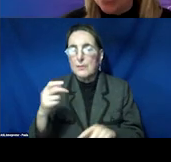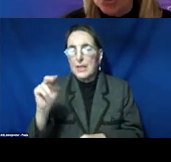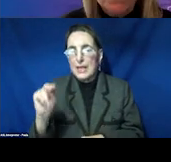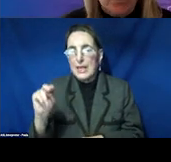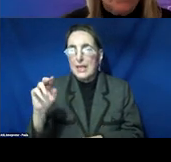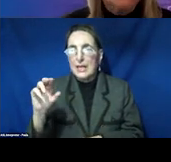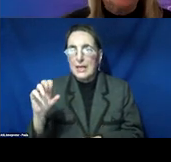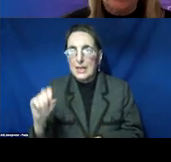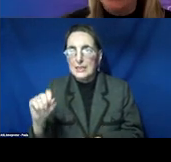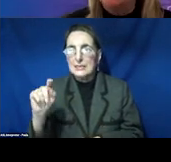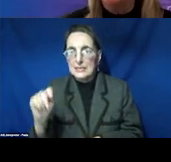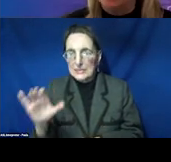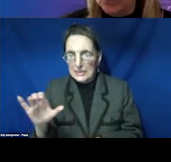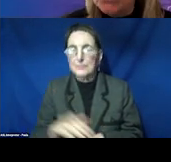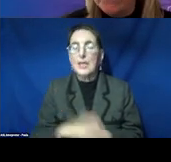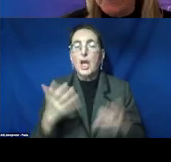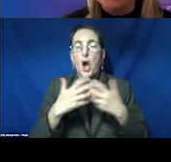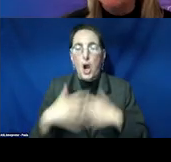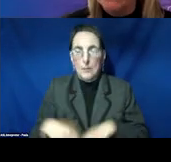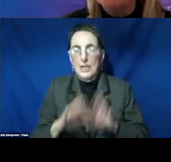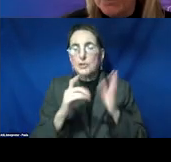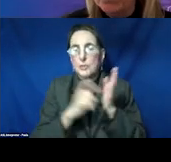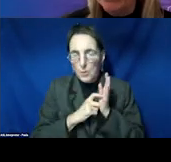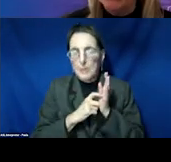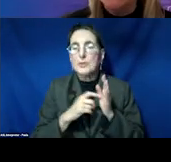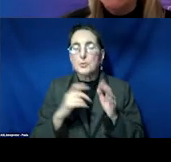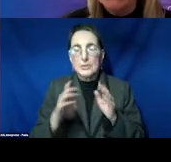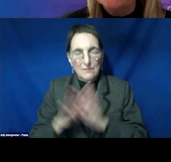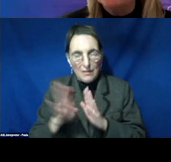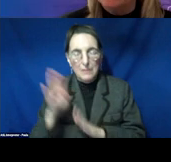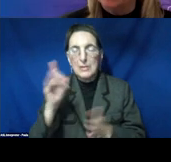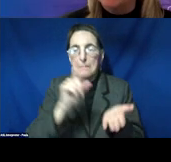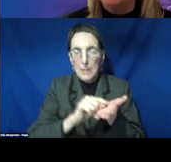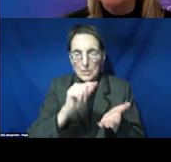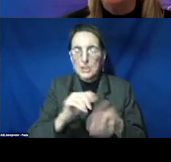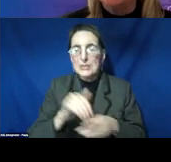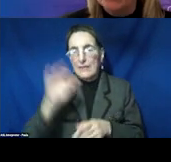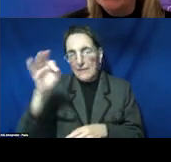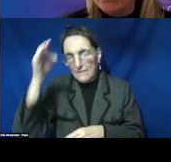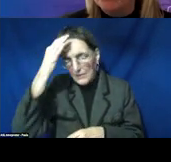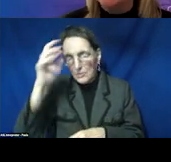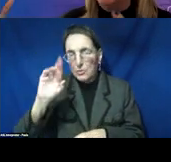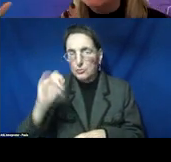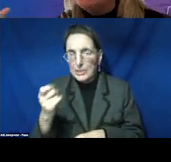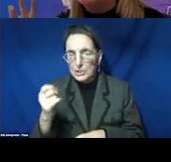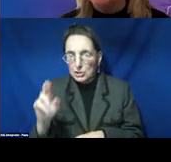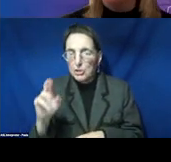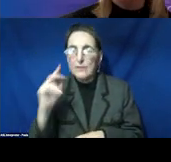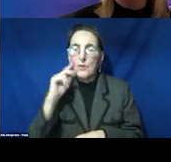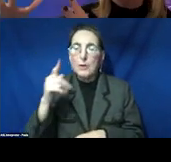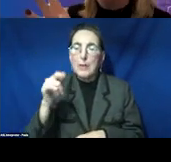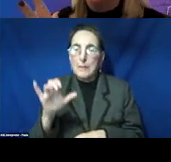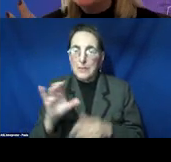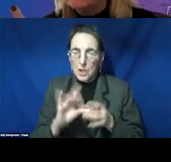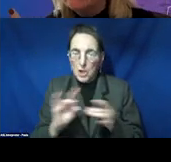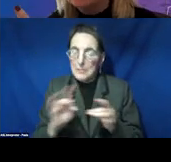And harmonized requirements were developed and published in the Federal Register for public comment separately for